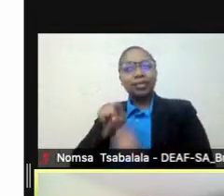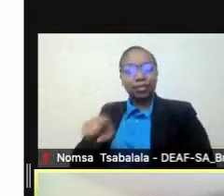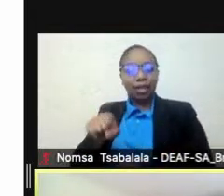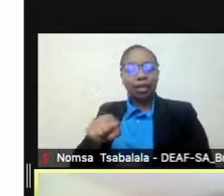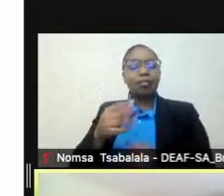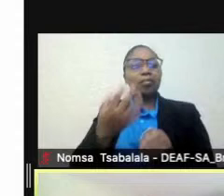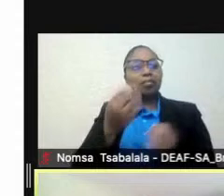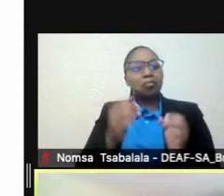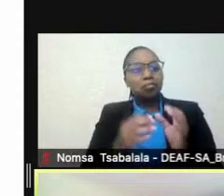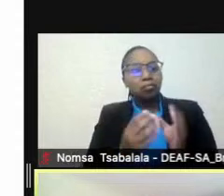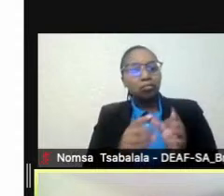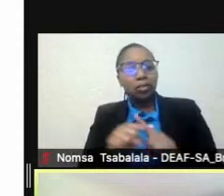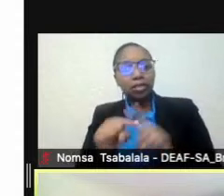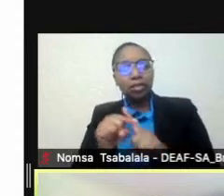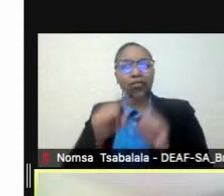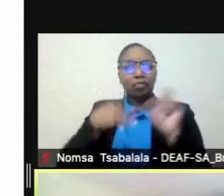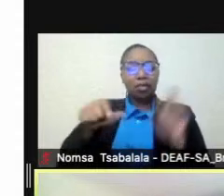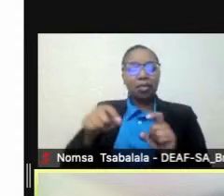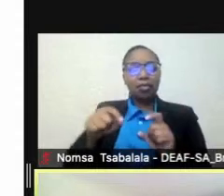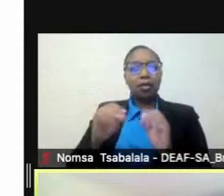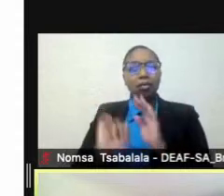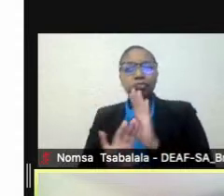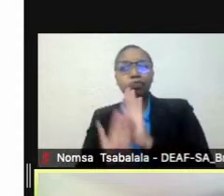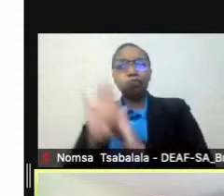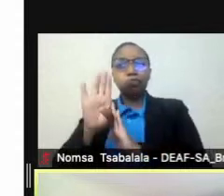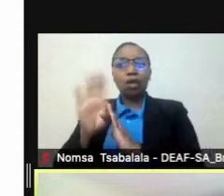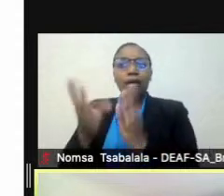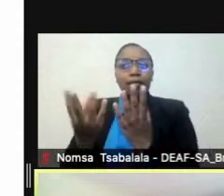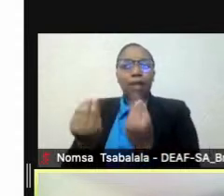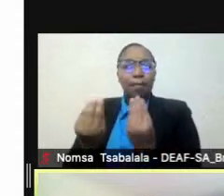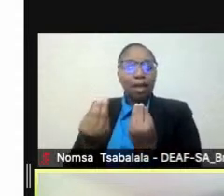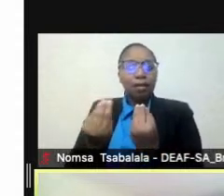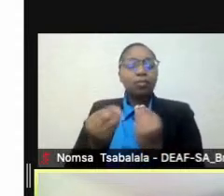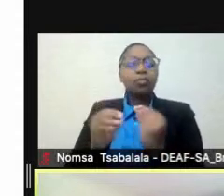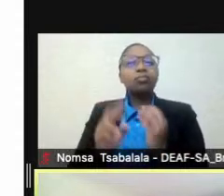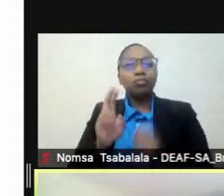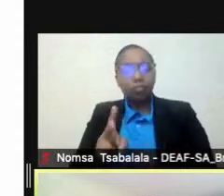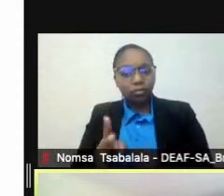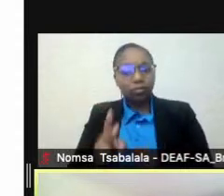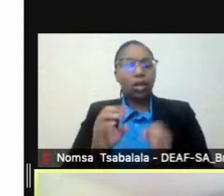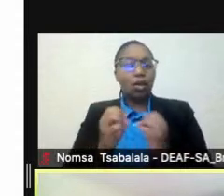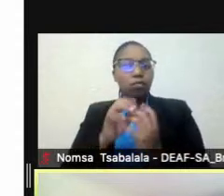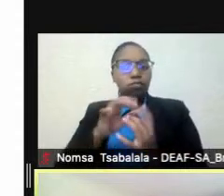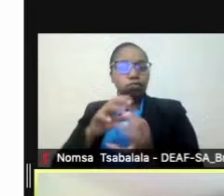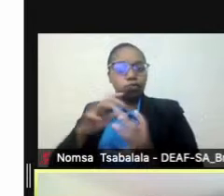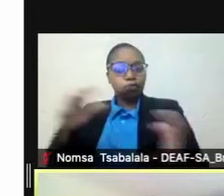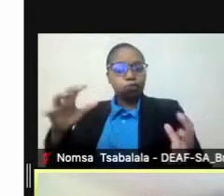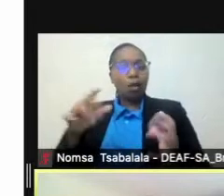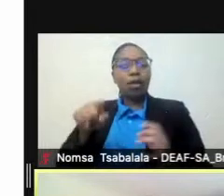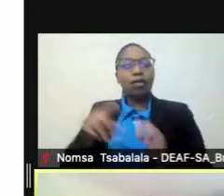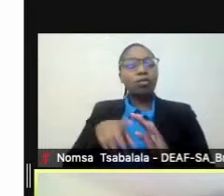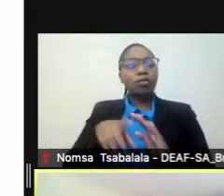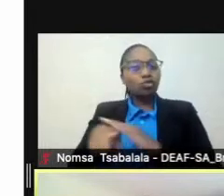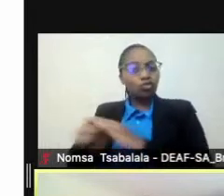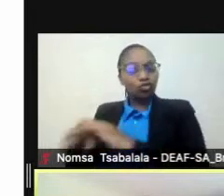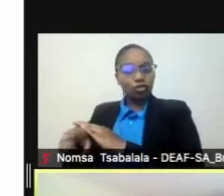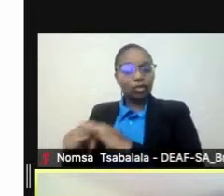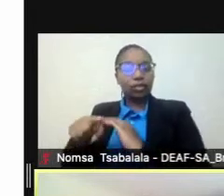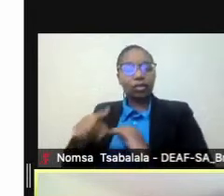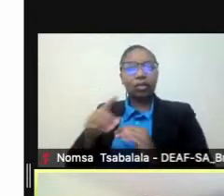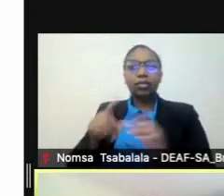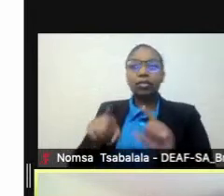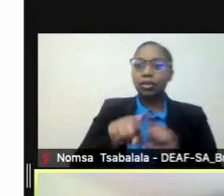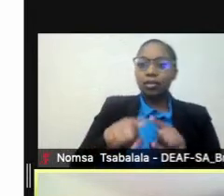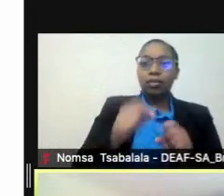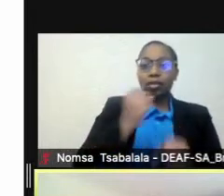numbers, positivity rates also up, once again, initially in those districts that are bordering on